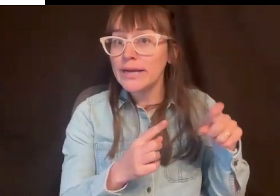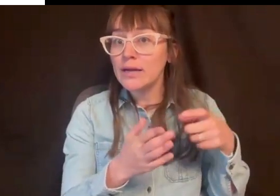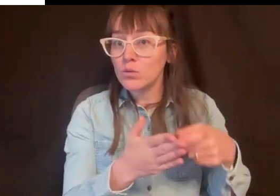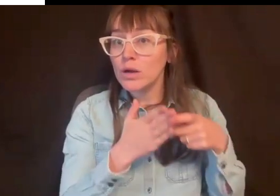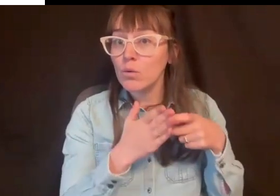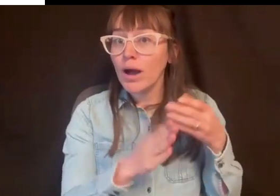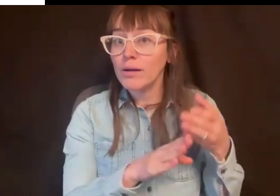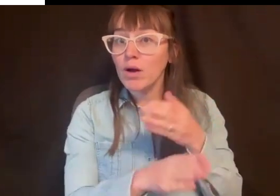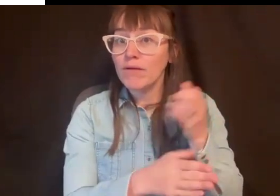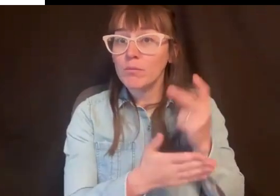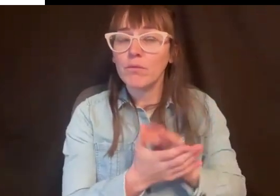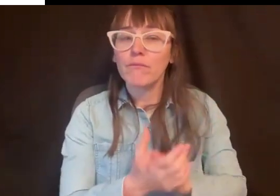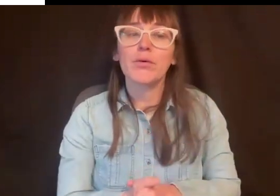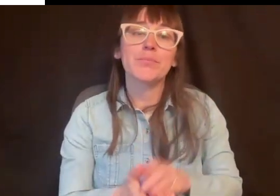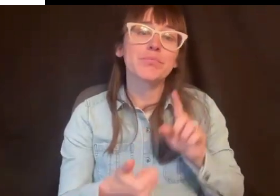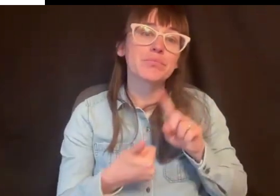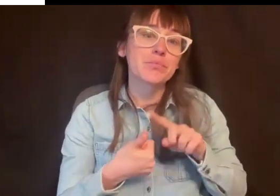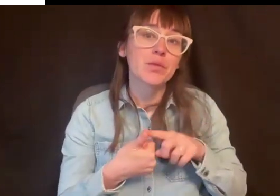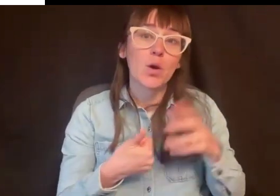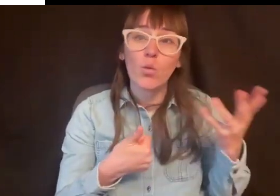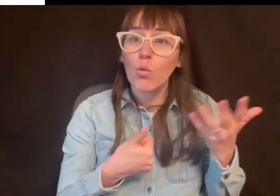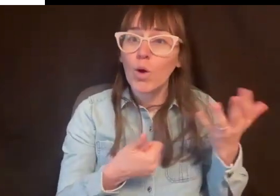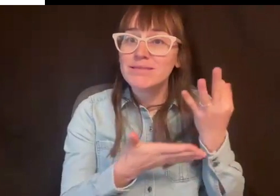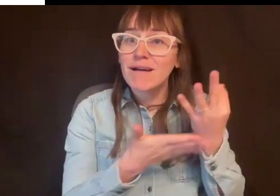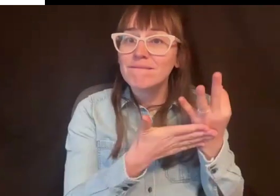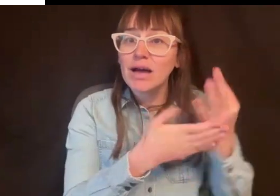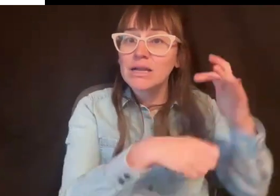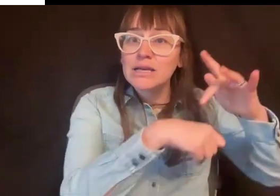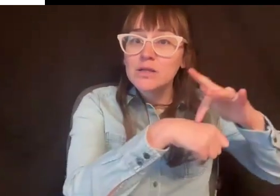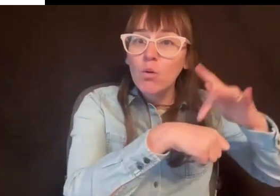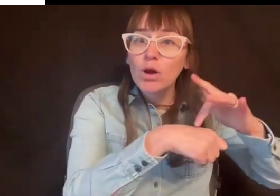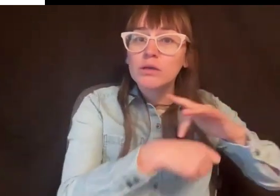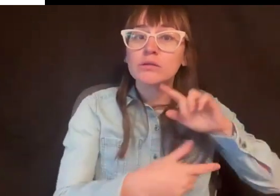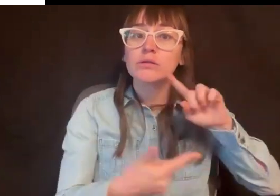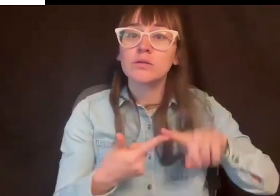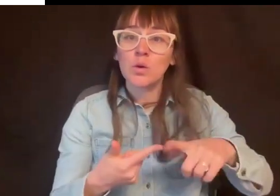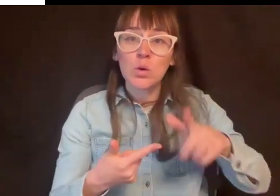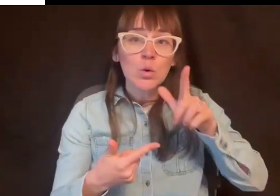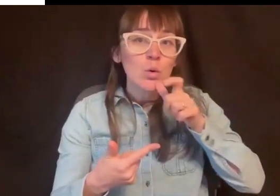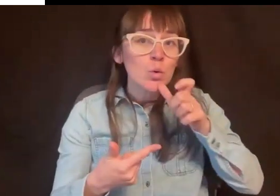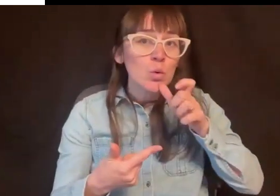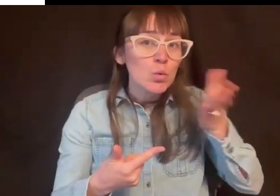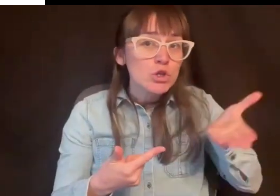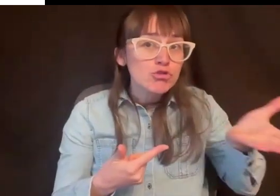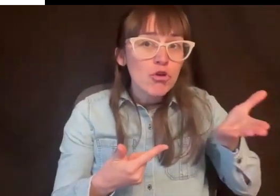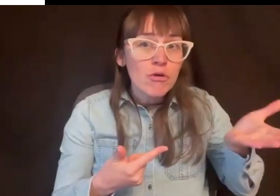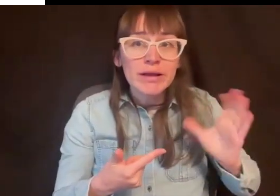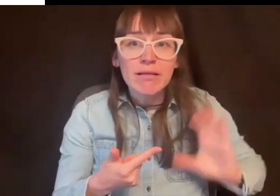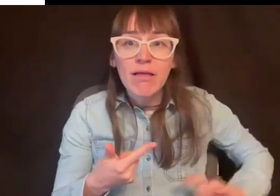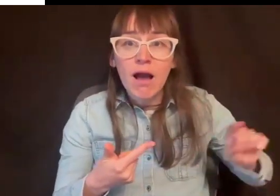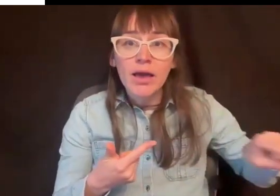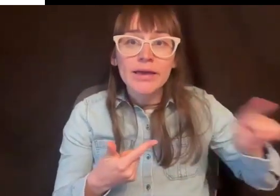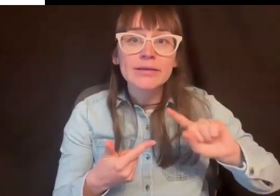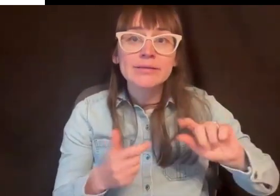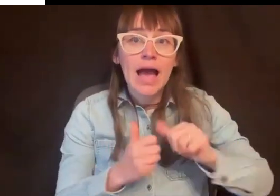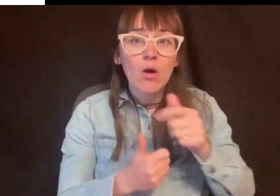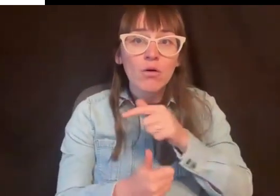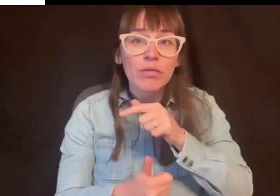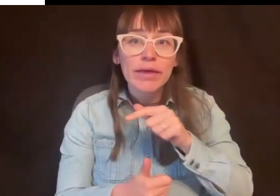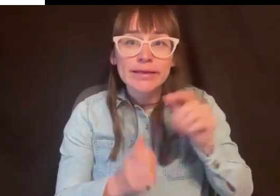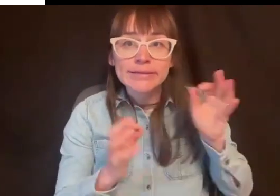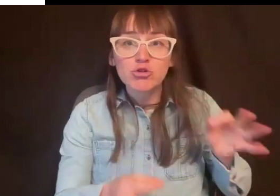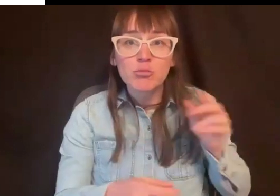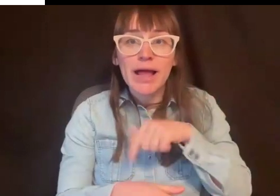What is the funding source? Who are the clients that will be served? And how is the AAA determining who's eligible for them? And what are the services being